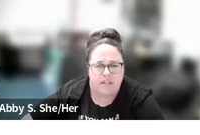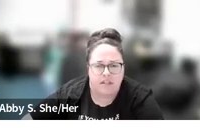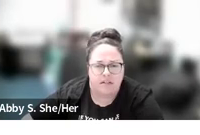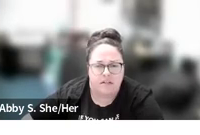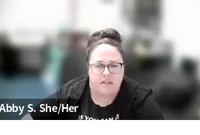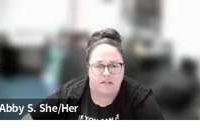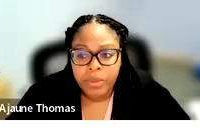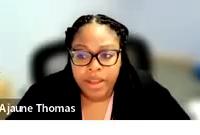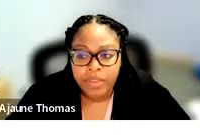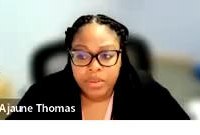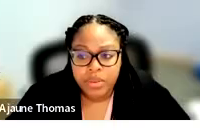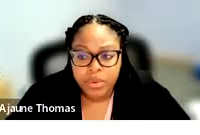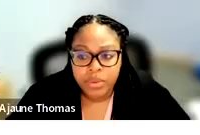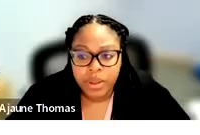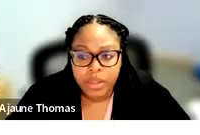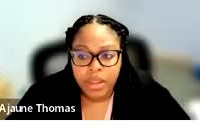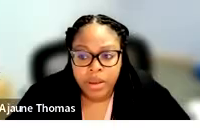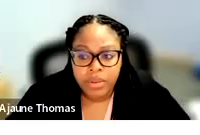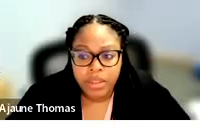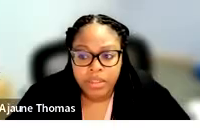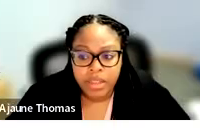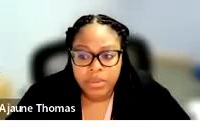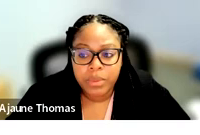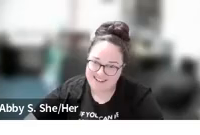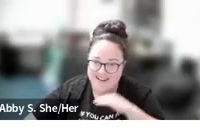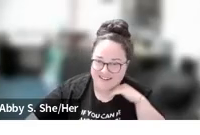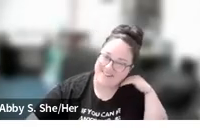thought they did. We would have to use Google Lookout. Like,